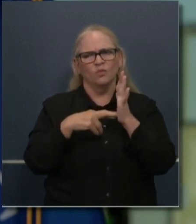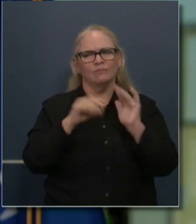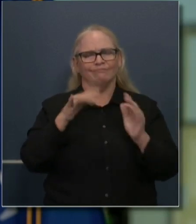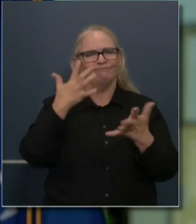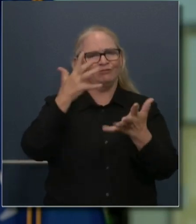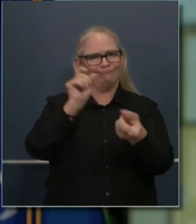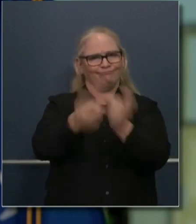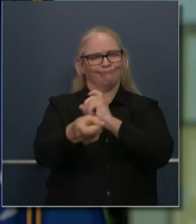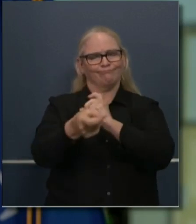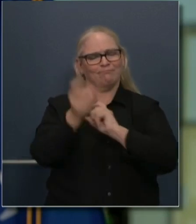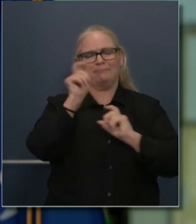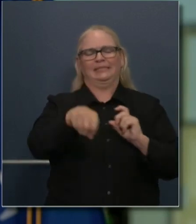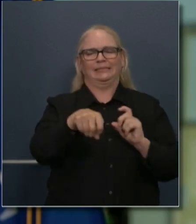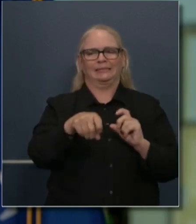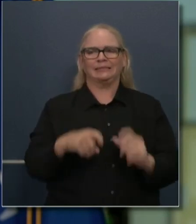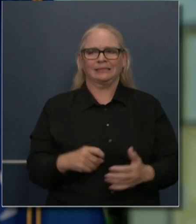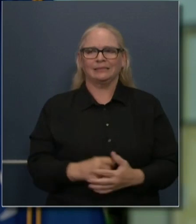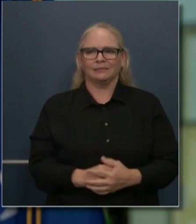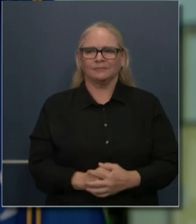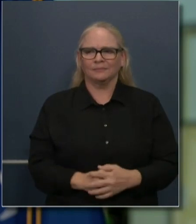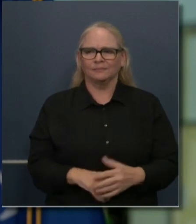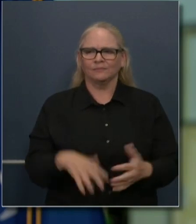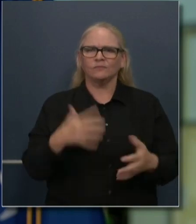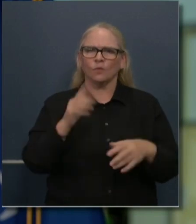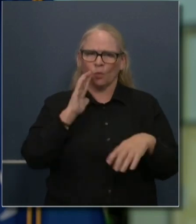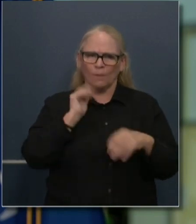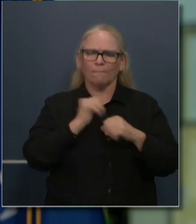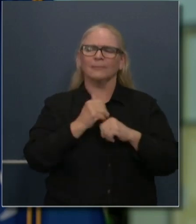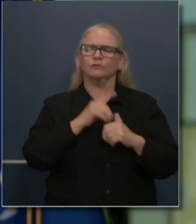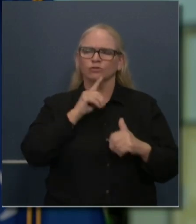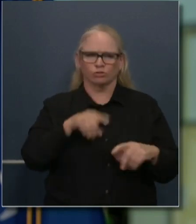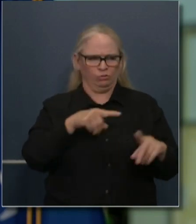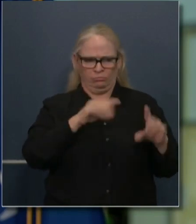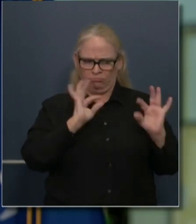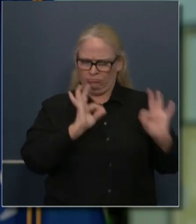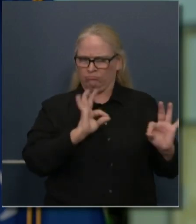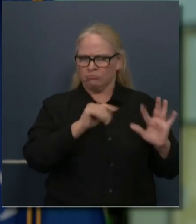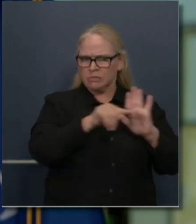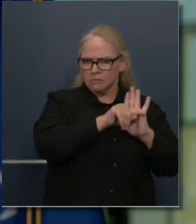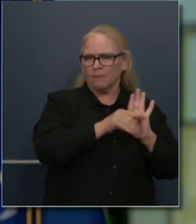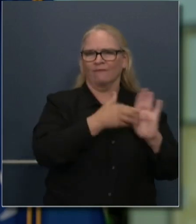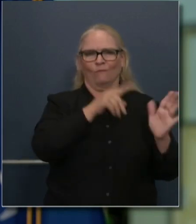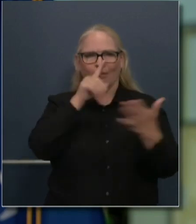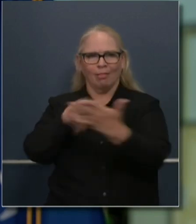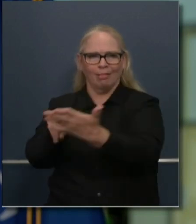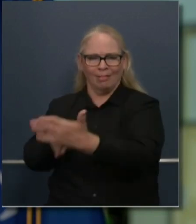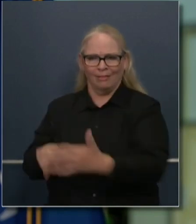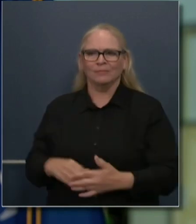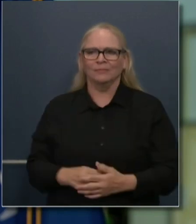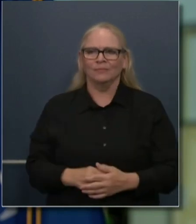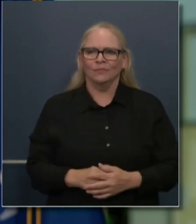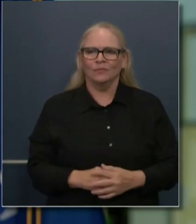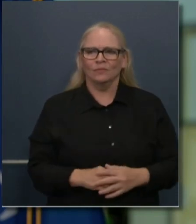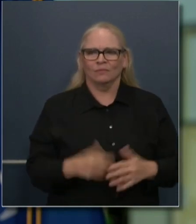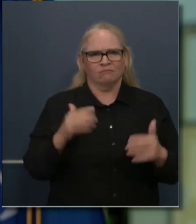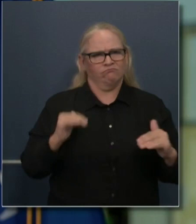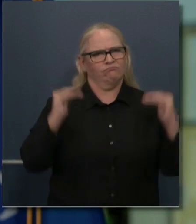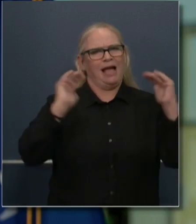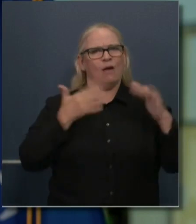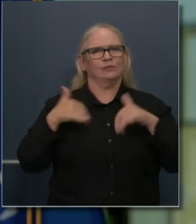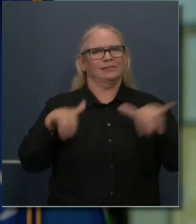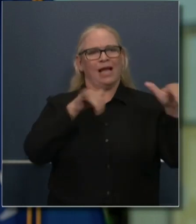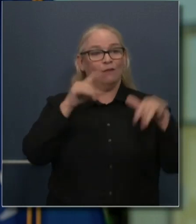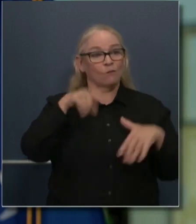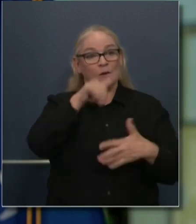a meet and confer issue with our bargaining units, but we will raise that standard. Kathleen Renane, AP.